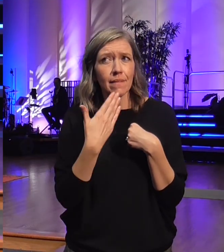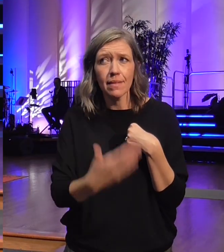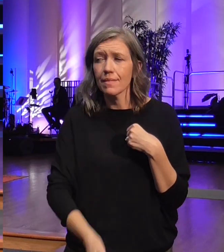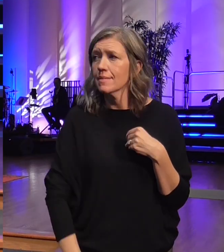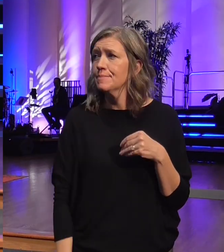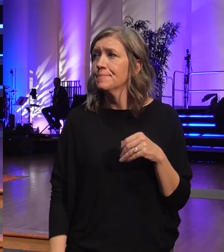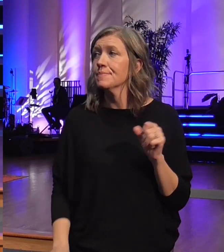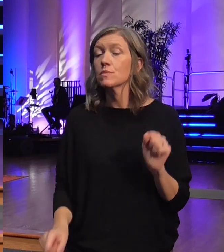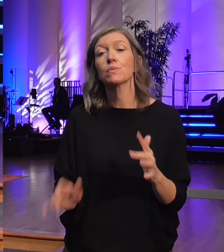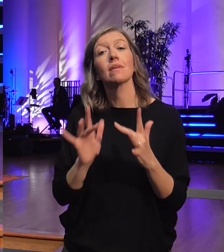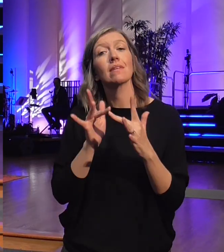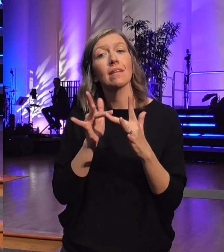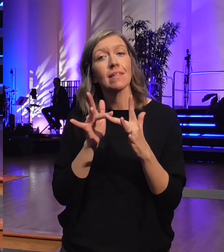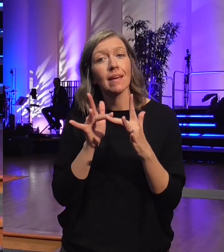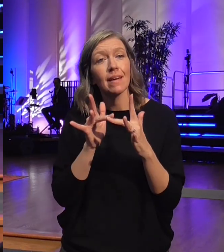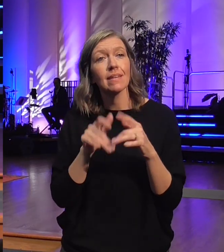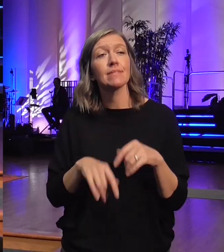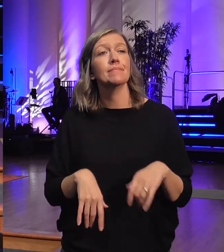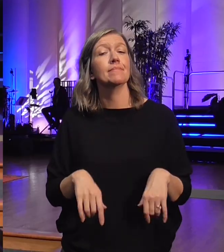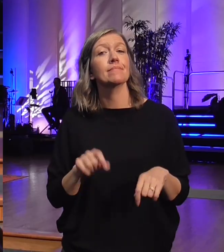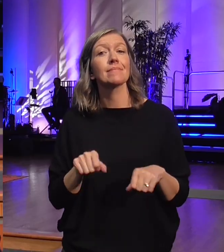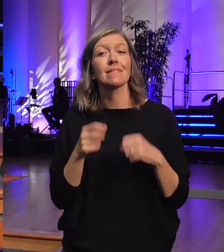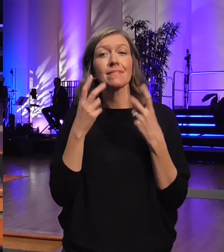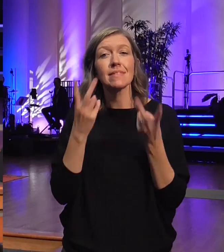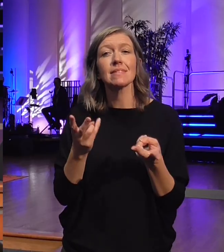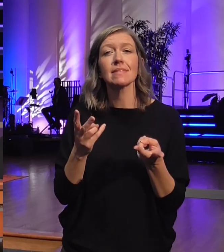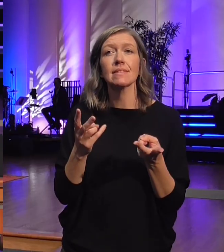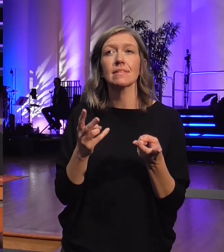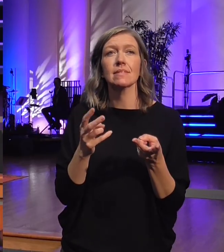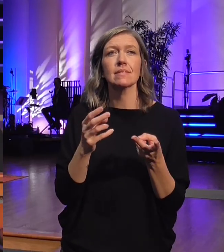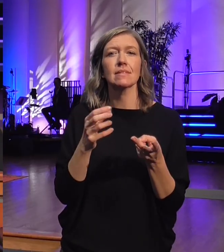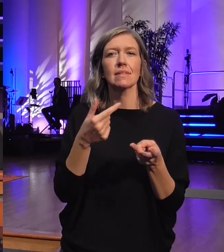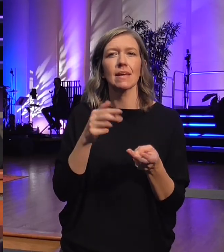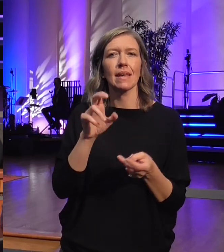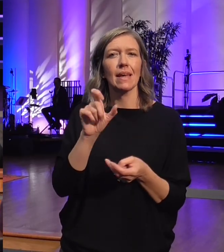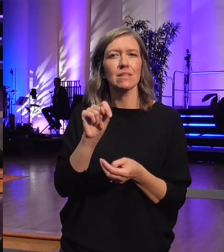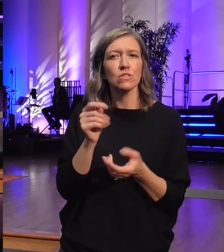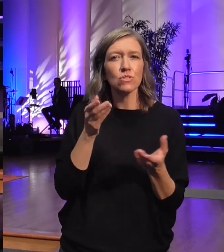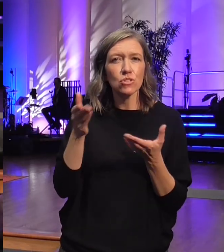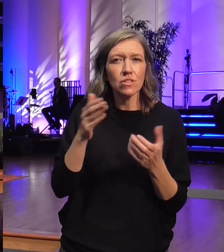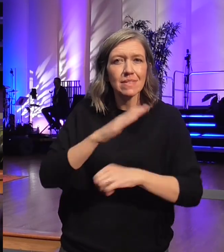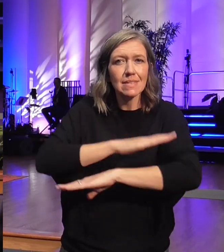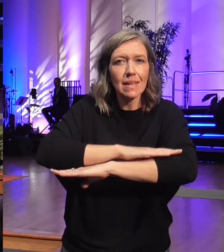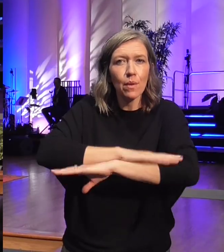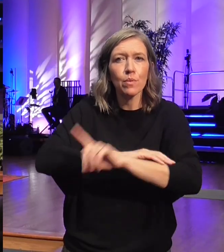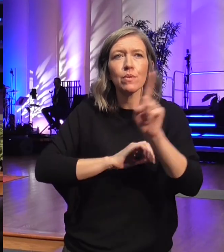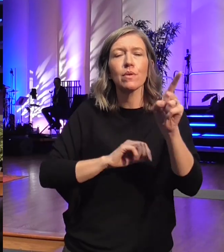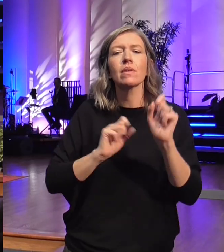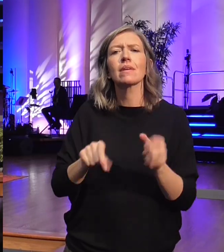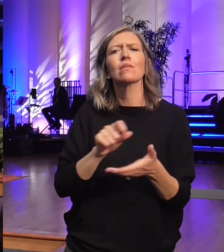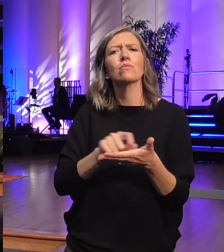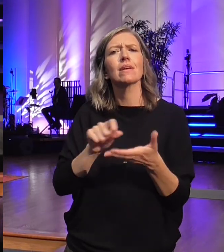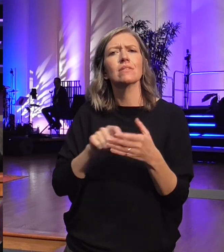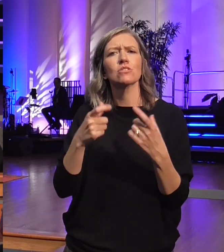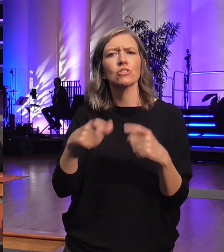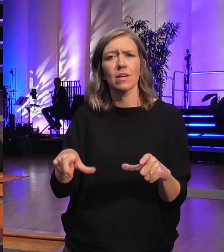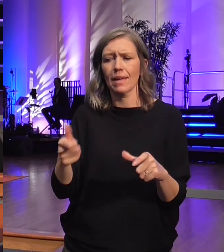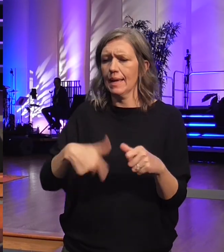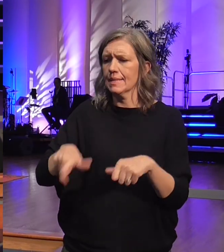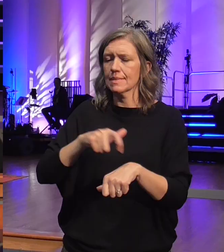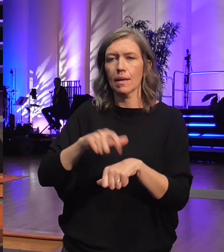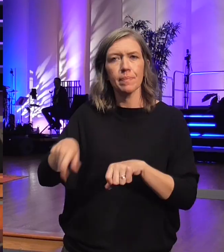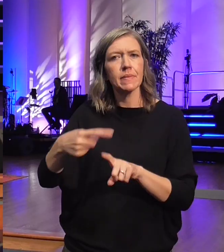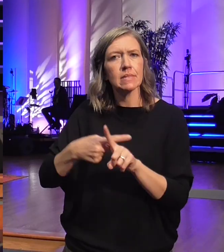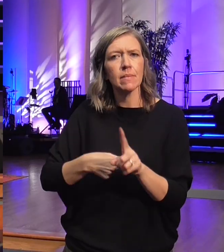You can go online. You can go to our guest services counters out in the lobby. You can write a check anytime this month and just put Dr. Patty on the